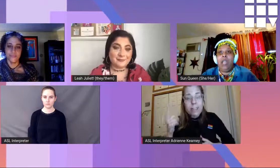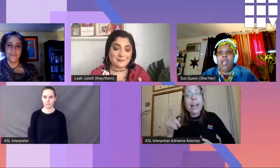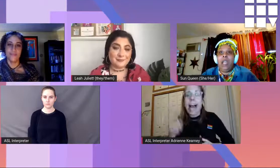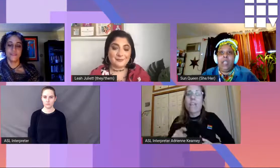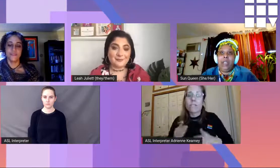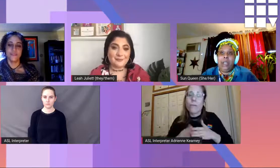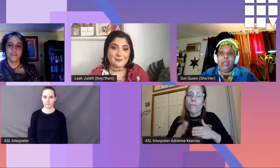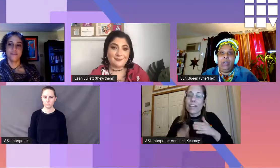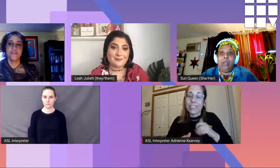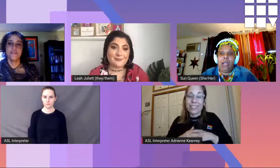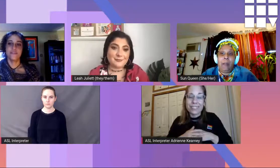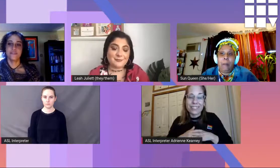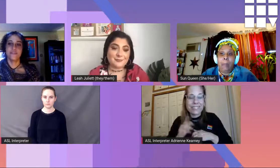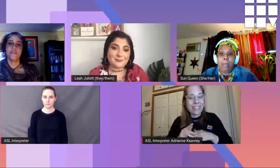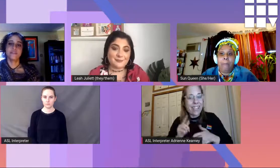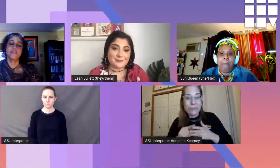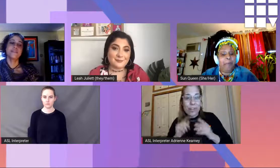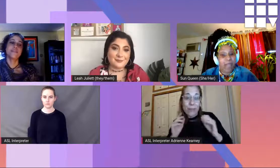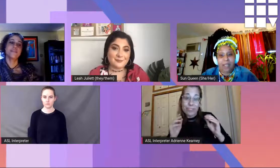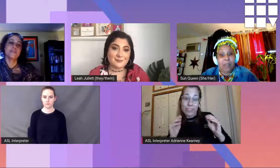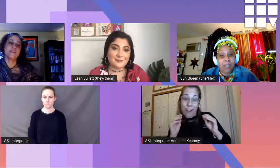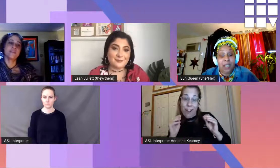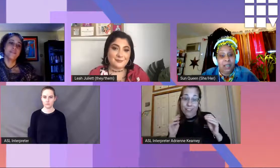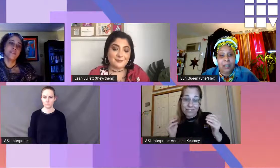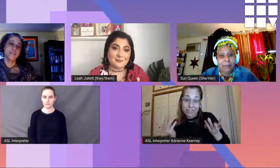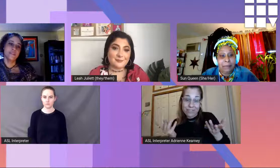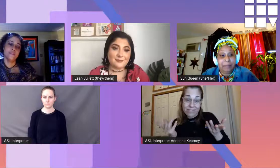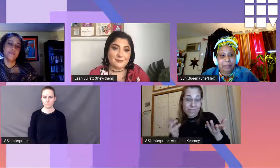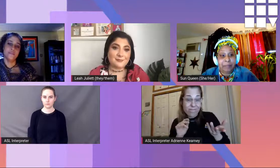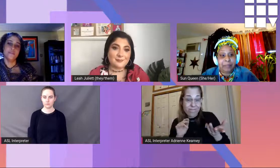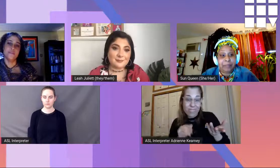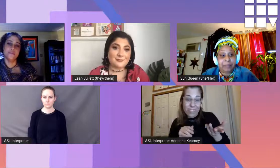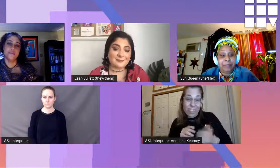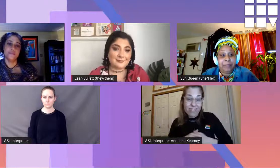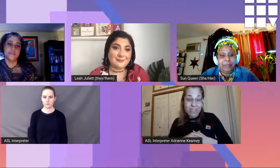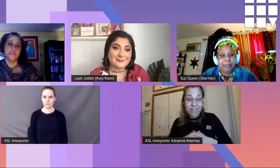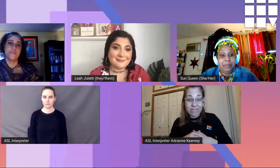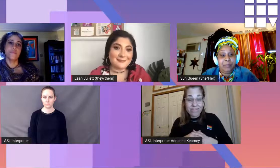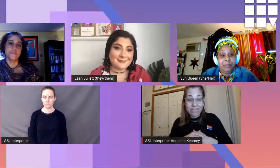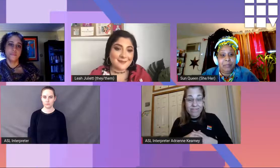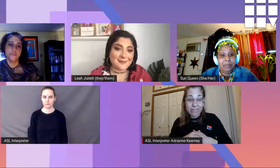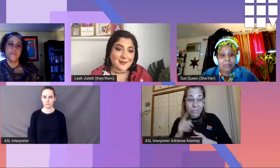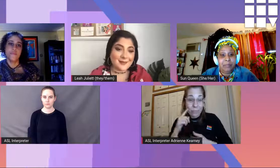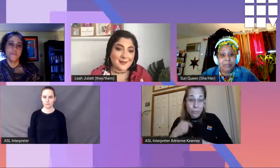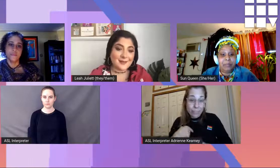taught. And so that's what it is.